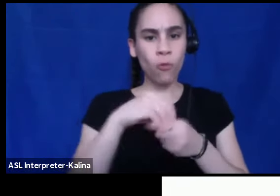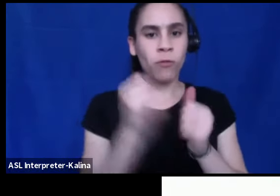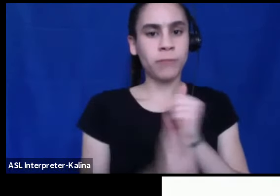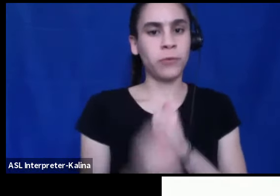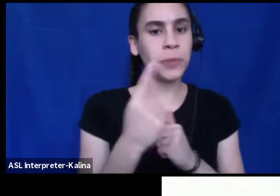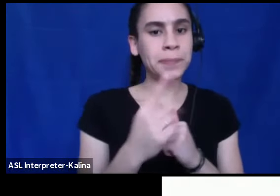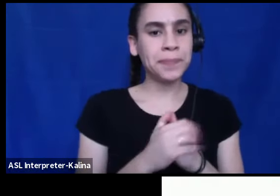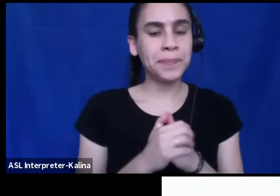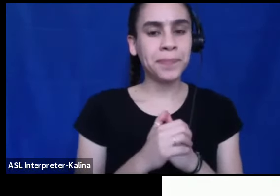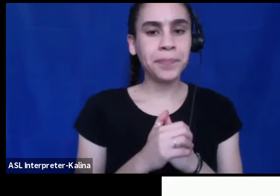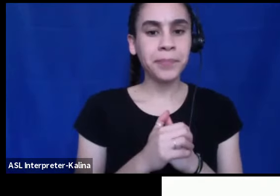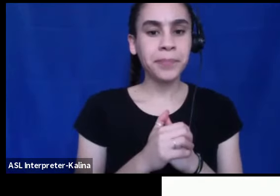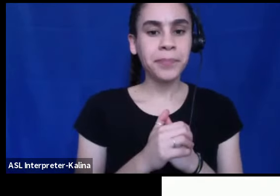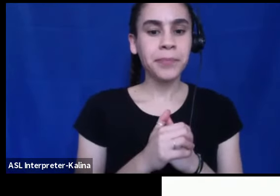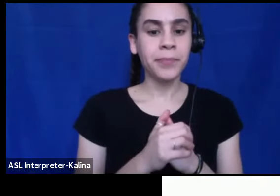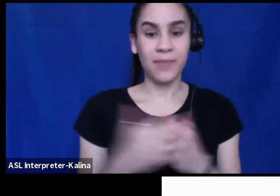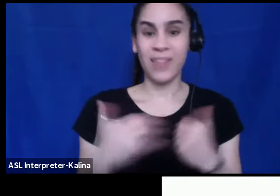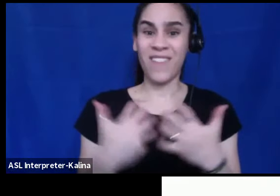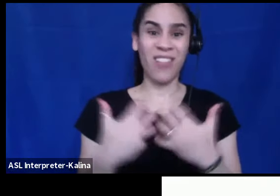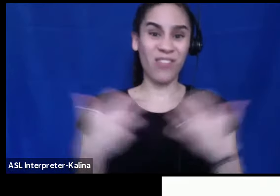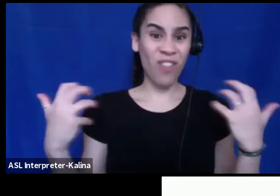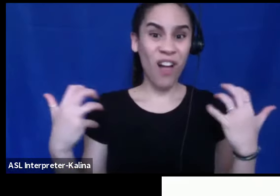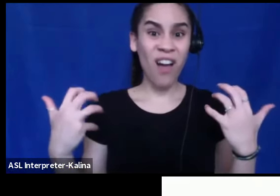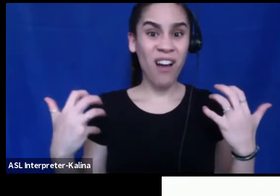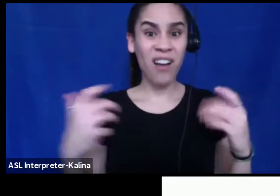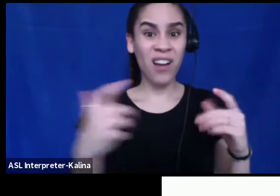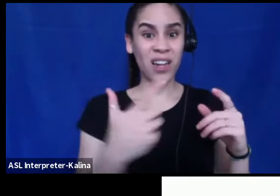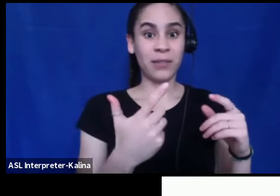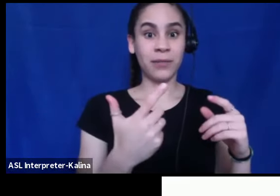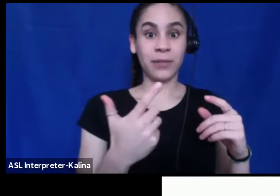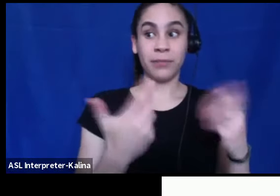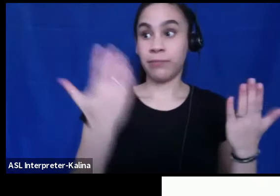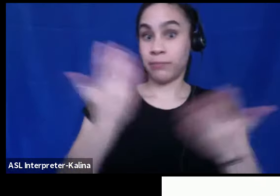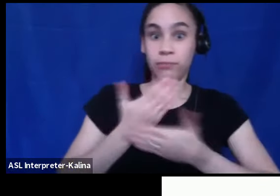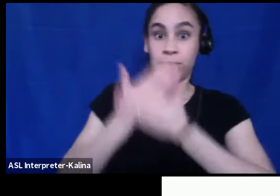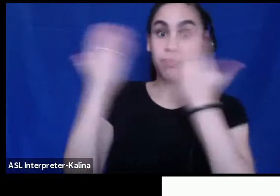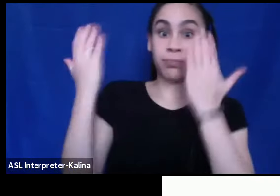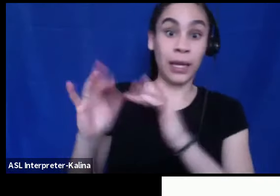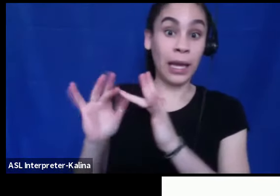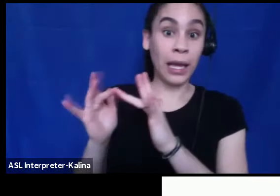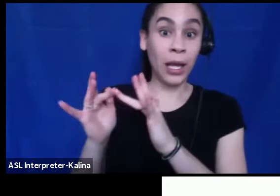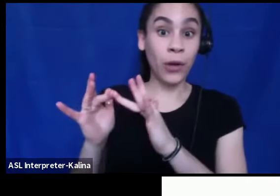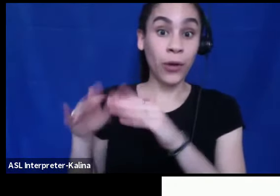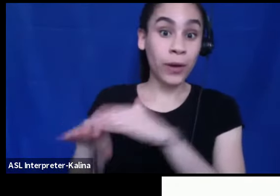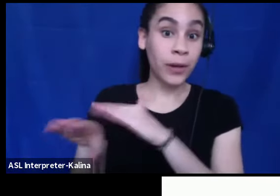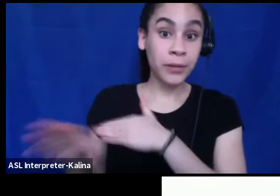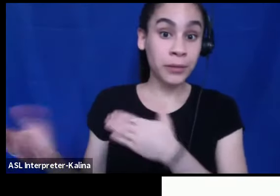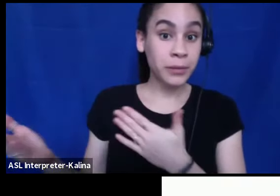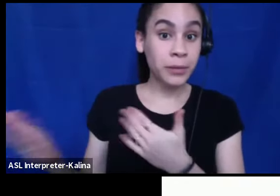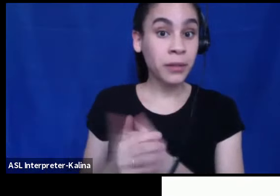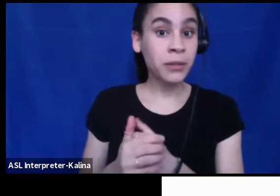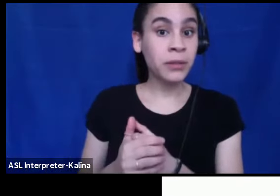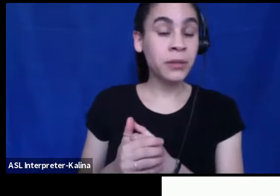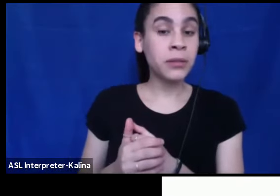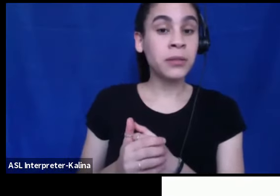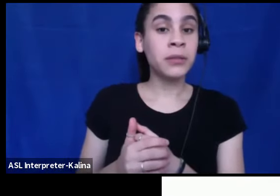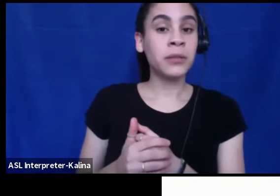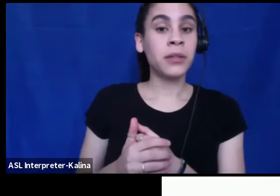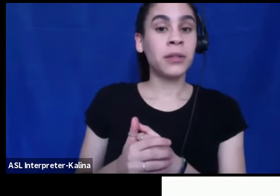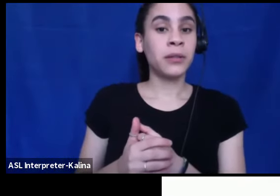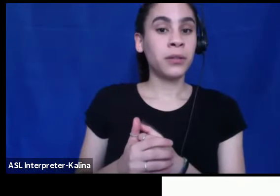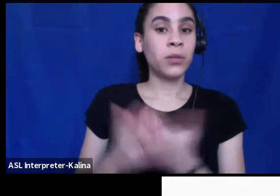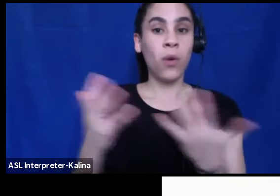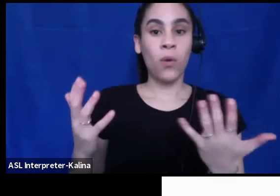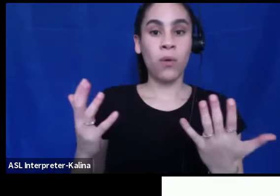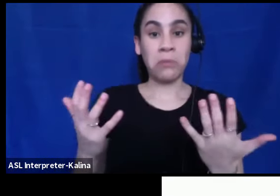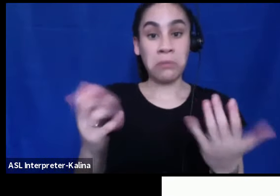everyone, because there's a lot of places where there's no internet access even, right? So think about, sure,